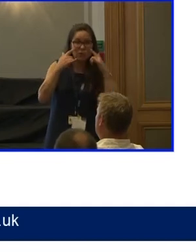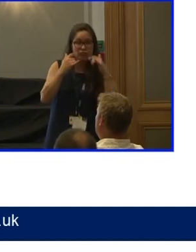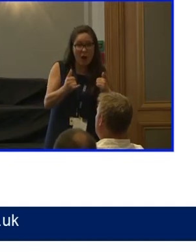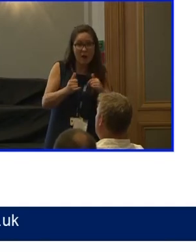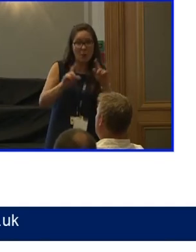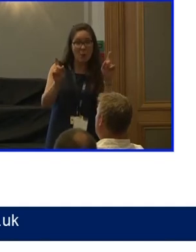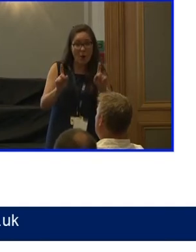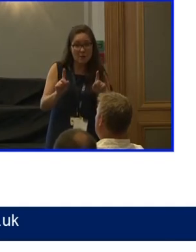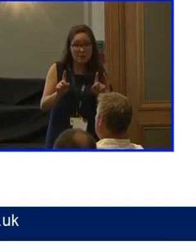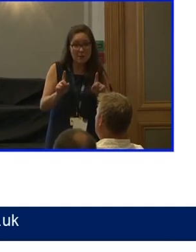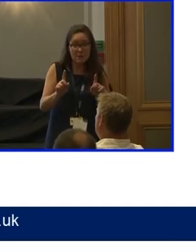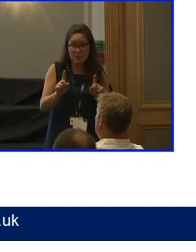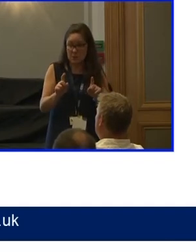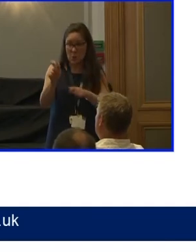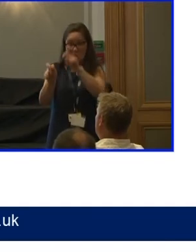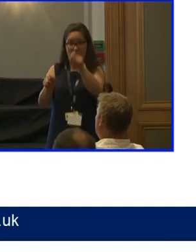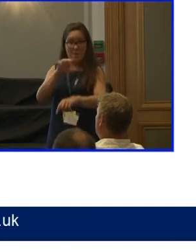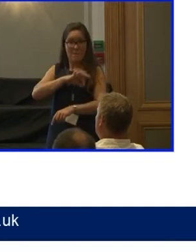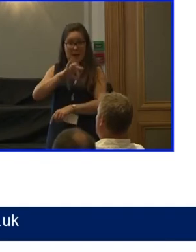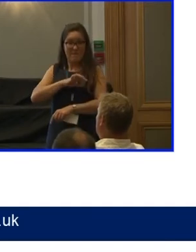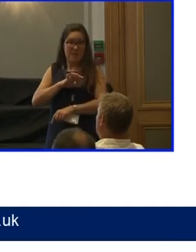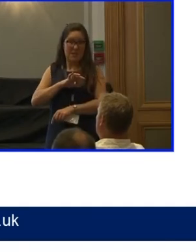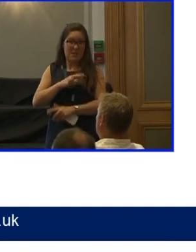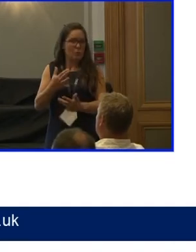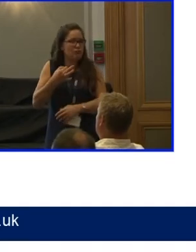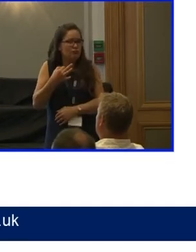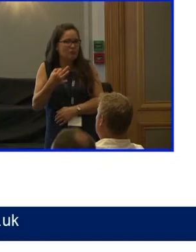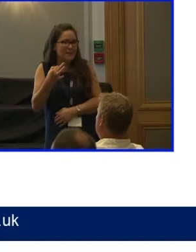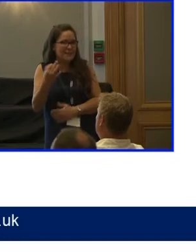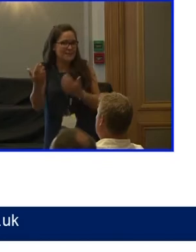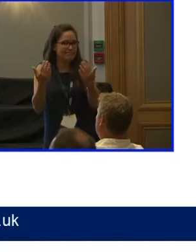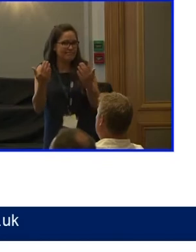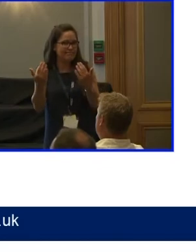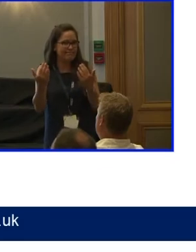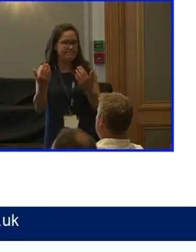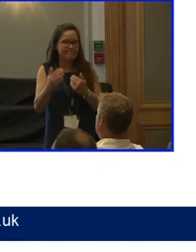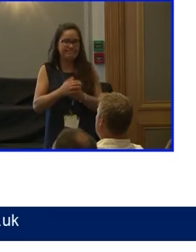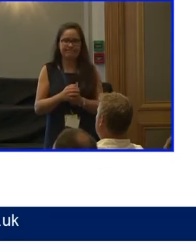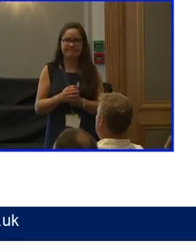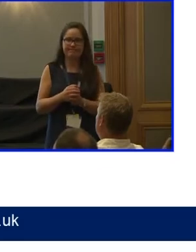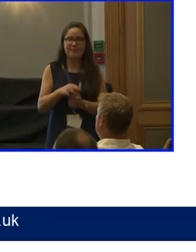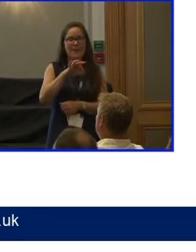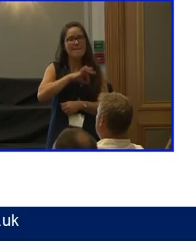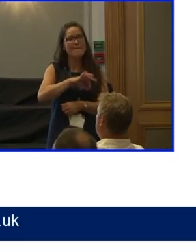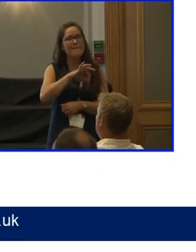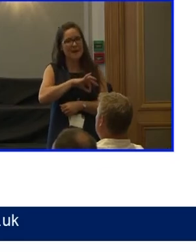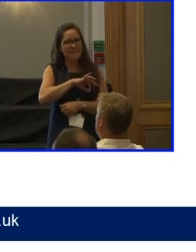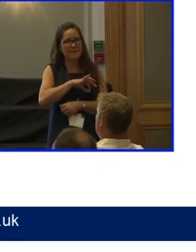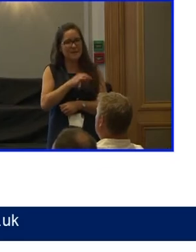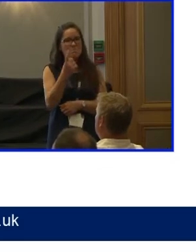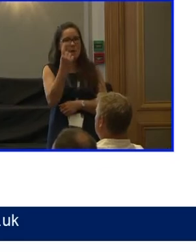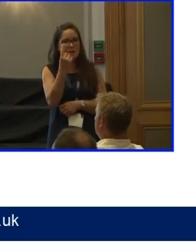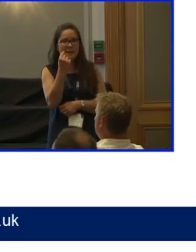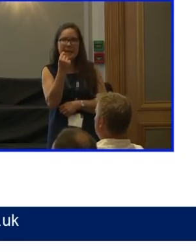what the potential benefits might be as well as the risks. So some of the potential benefits of being involved in a clinical trial may be early access